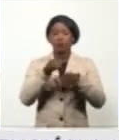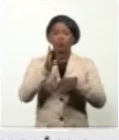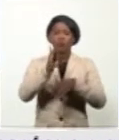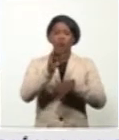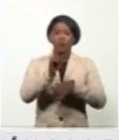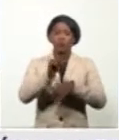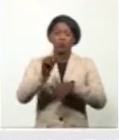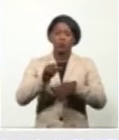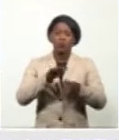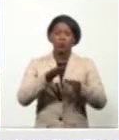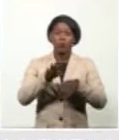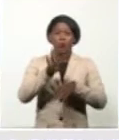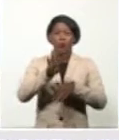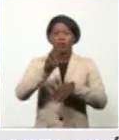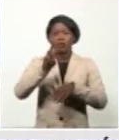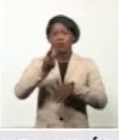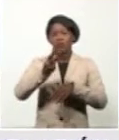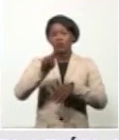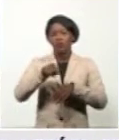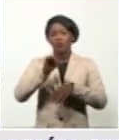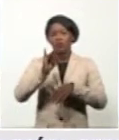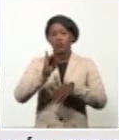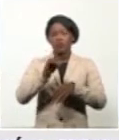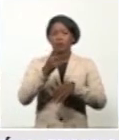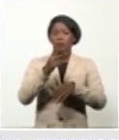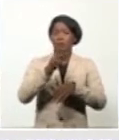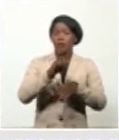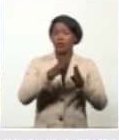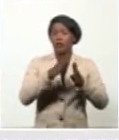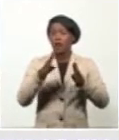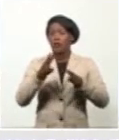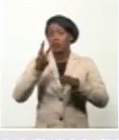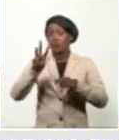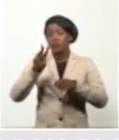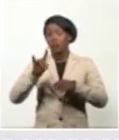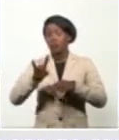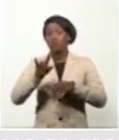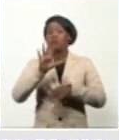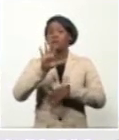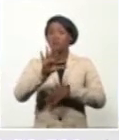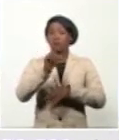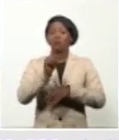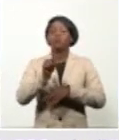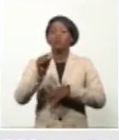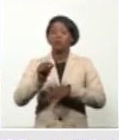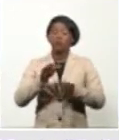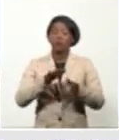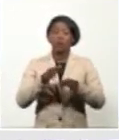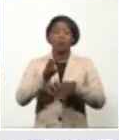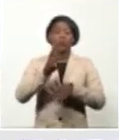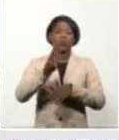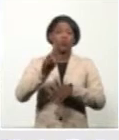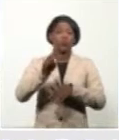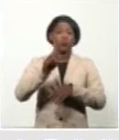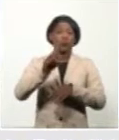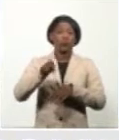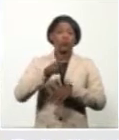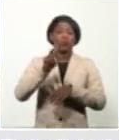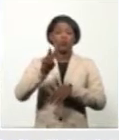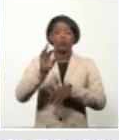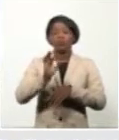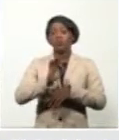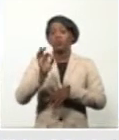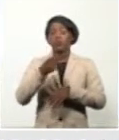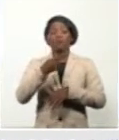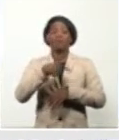The age groups most affected are 40 to 59 years of age with 7 cases, 43.7%, and from 20 to 39